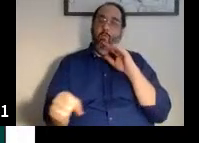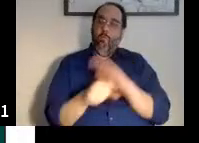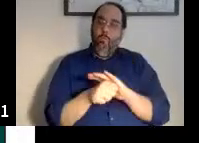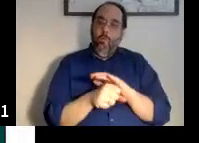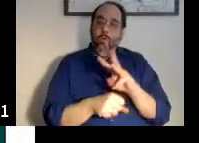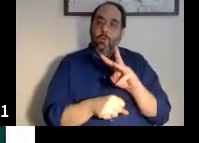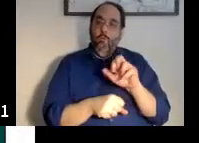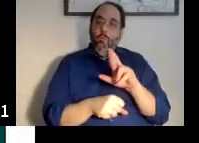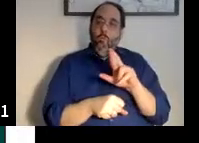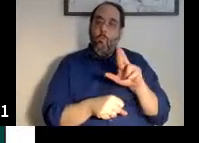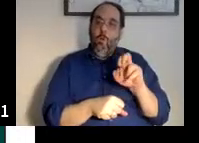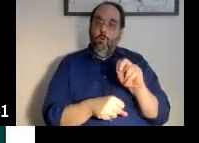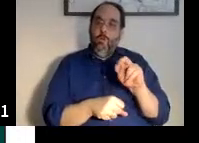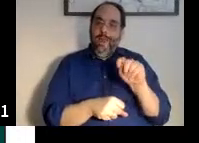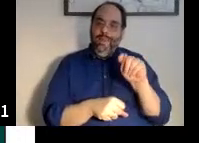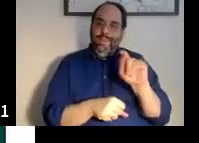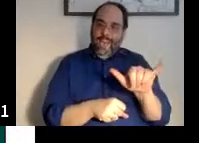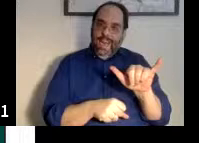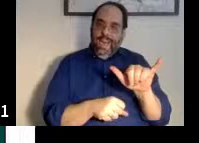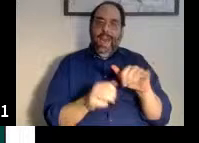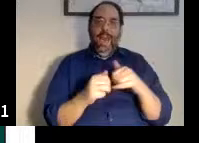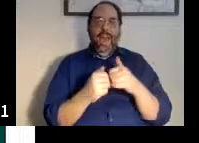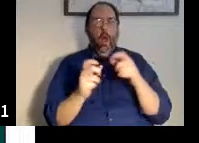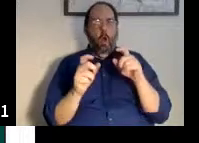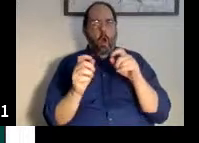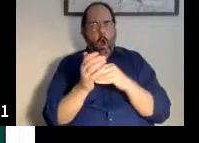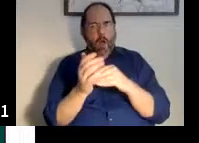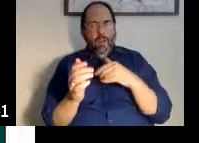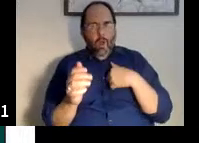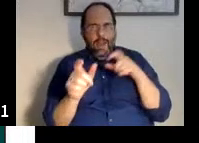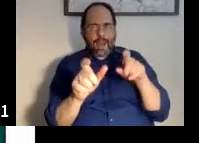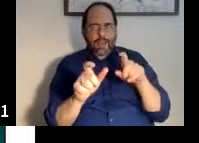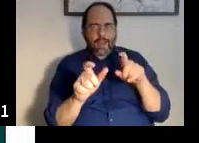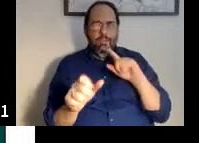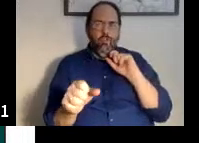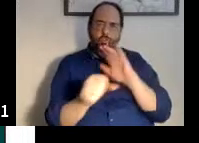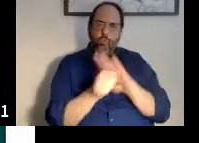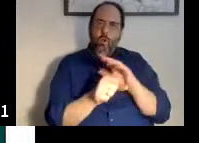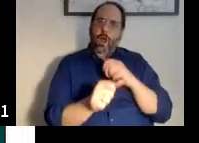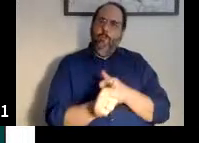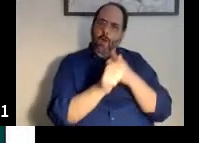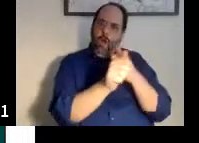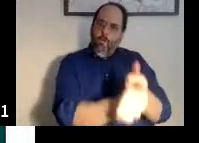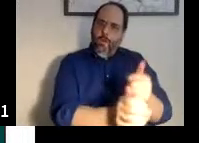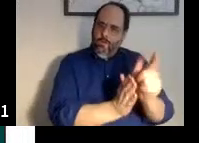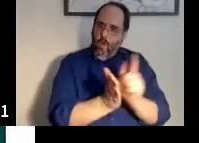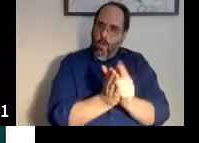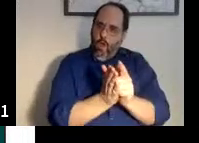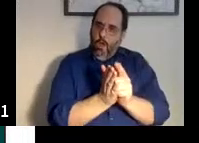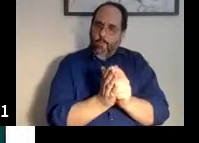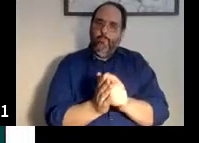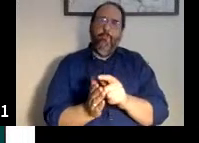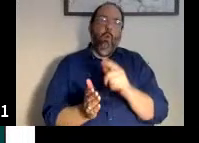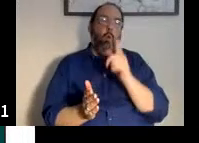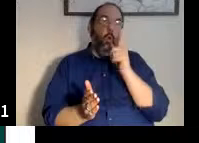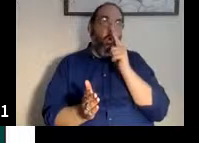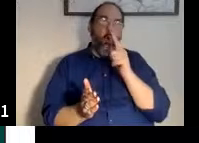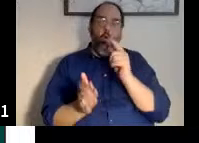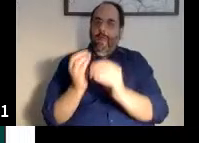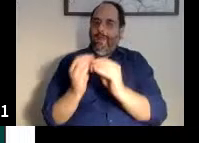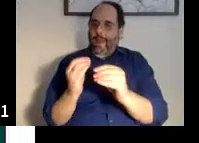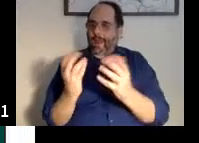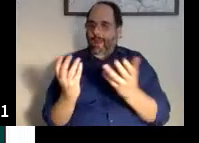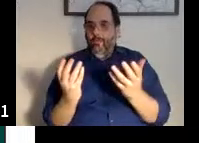understanding. How frequently are we going to test it to make sure I'm in compliance? Um, who's in charge of the maintenance over what